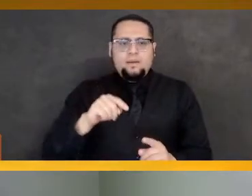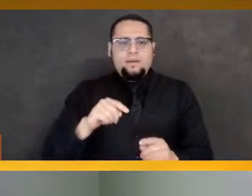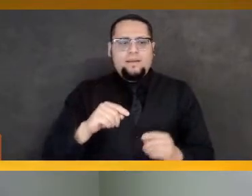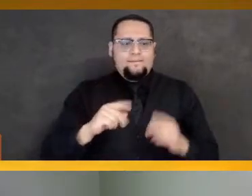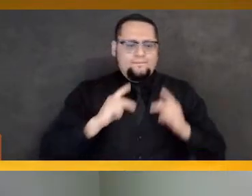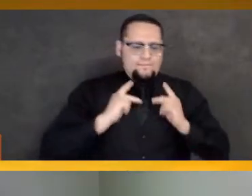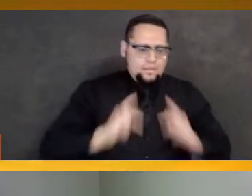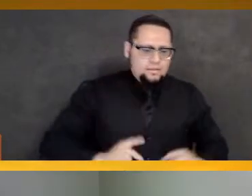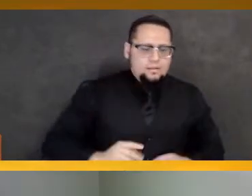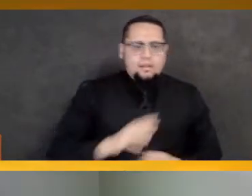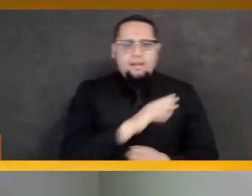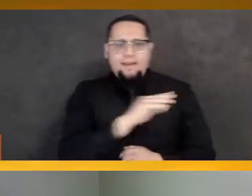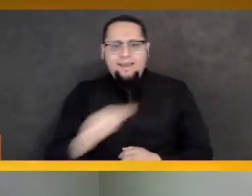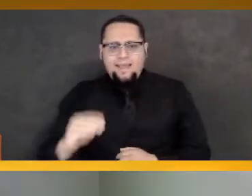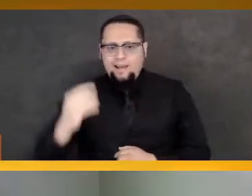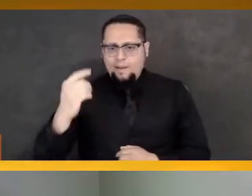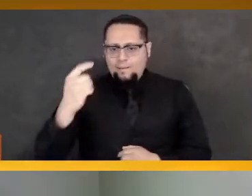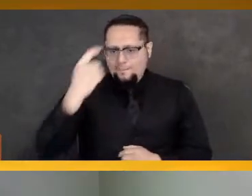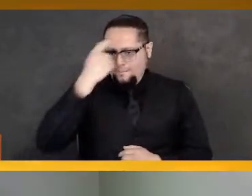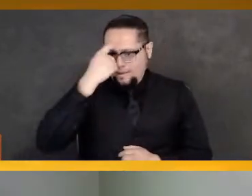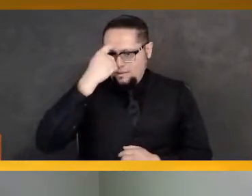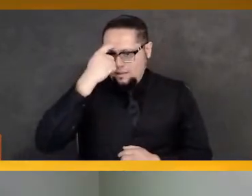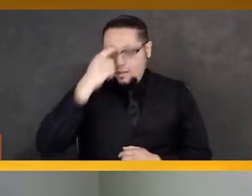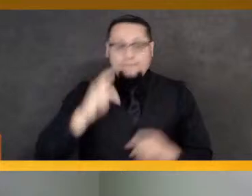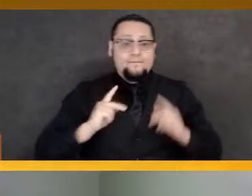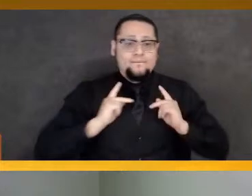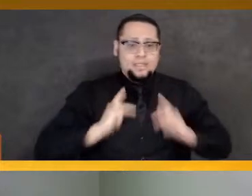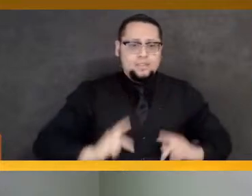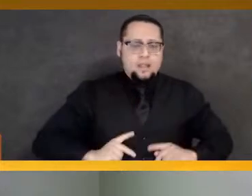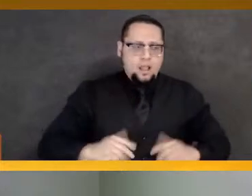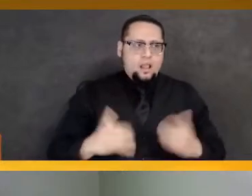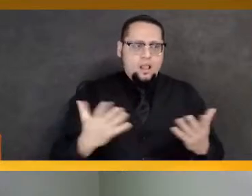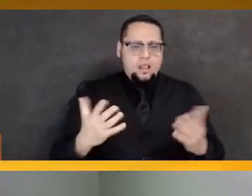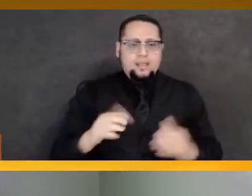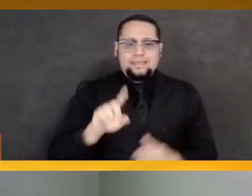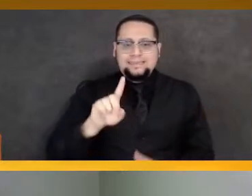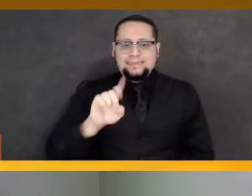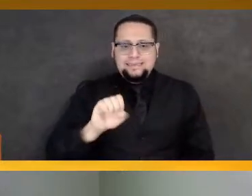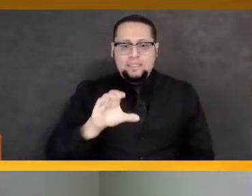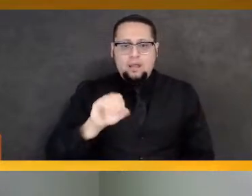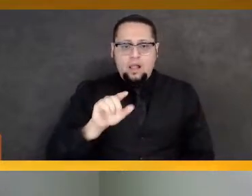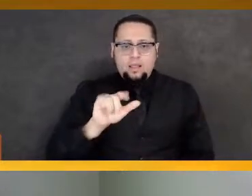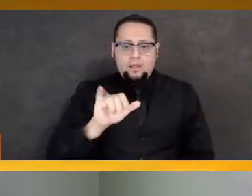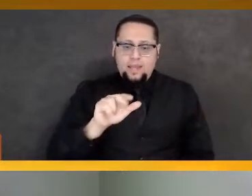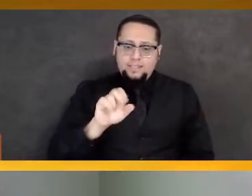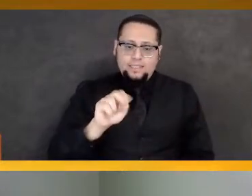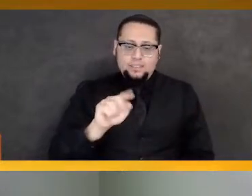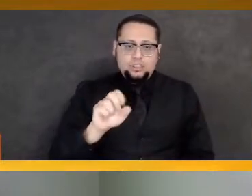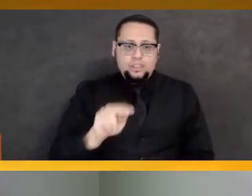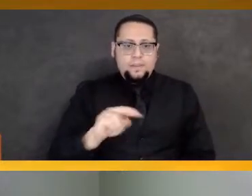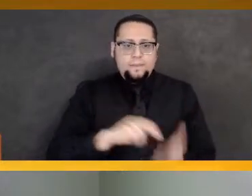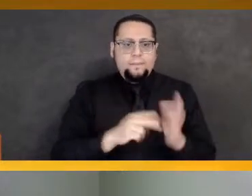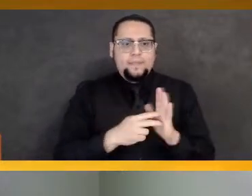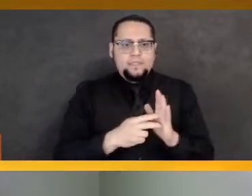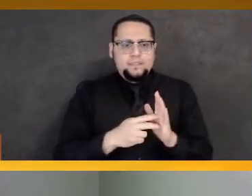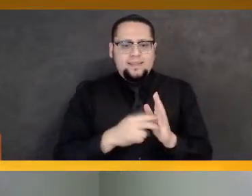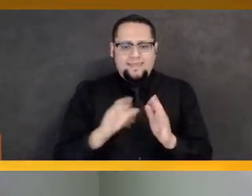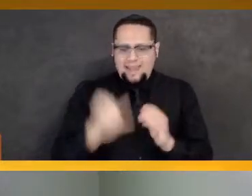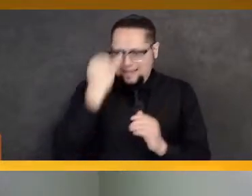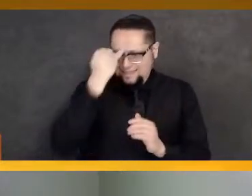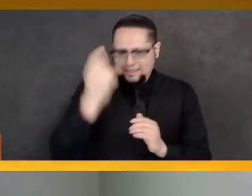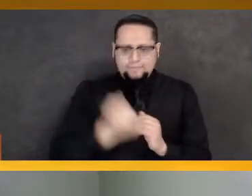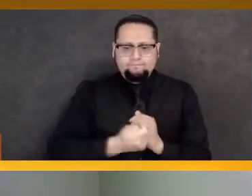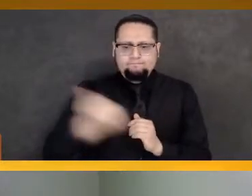mental, where of course physical decolonization is removing this idea that